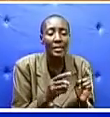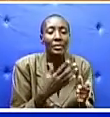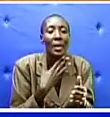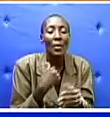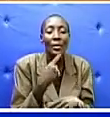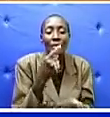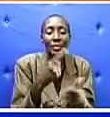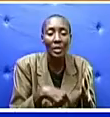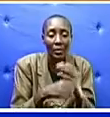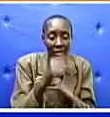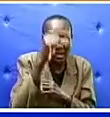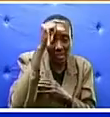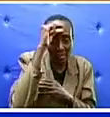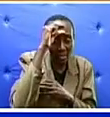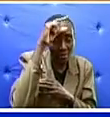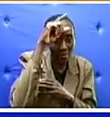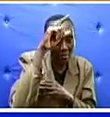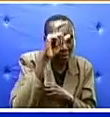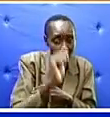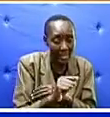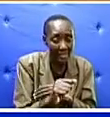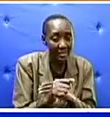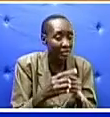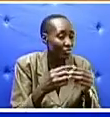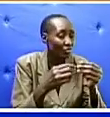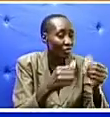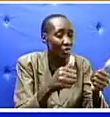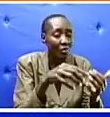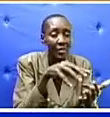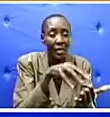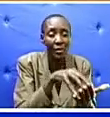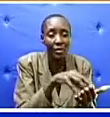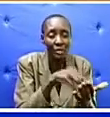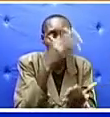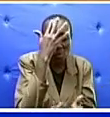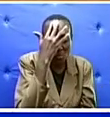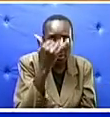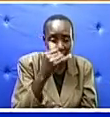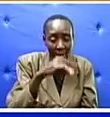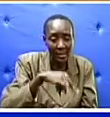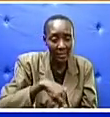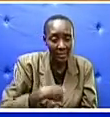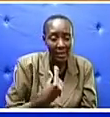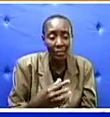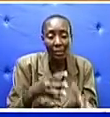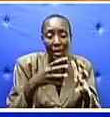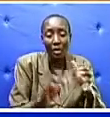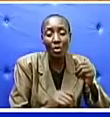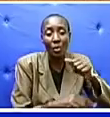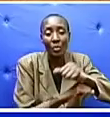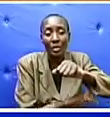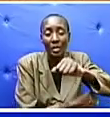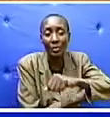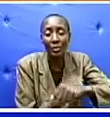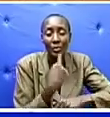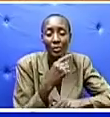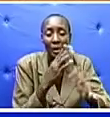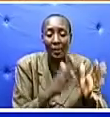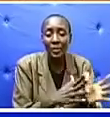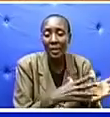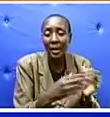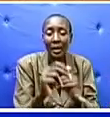that the government needs to do something about it, because I am in a certain support group, and you told, like, somebody goes to